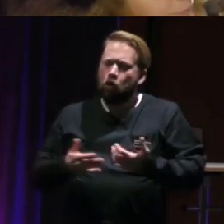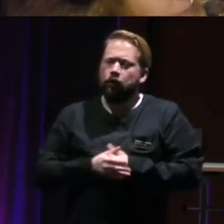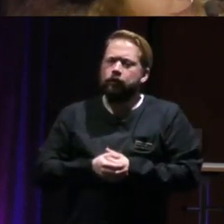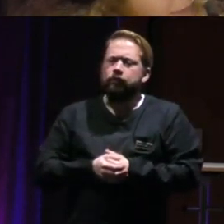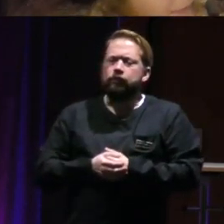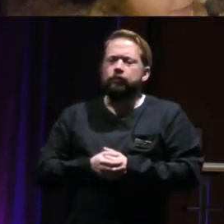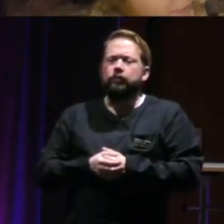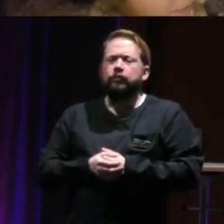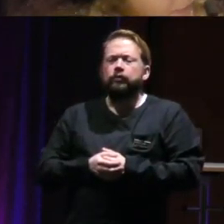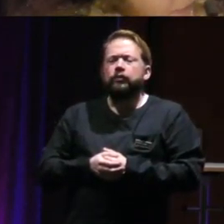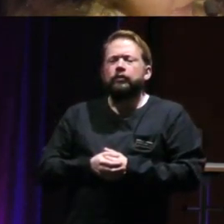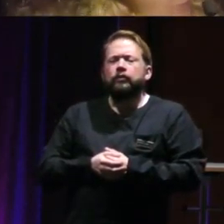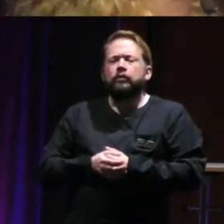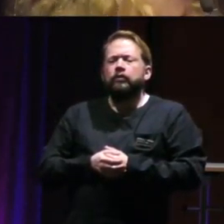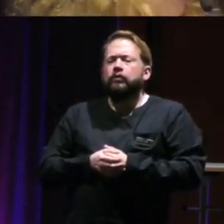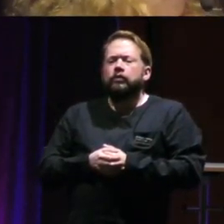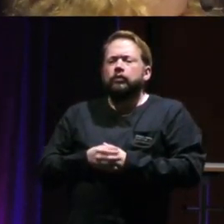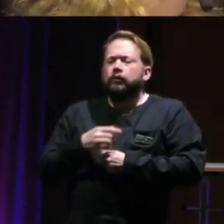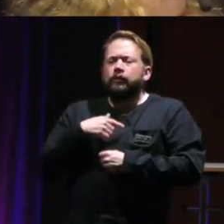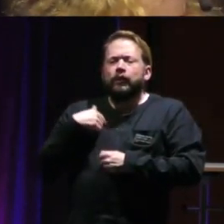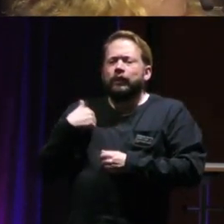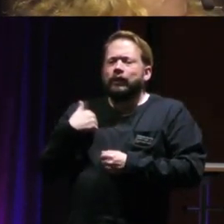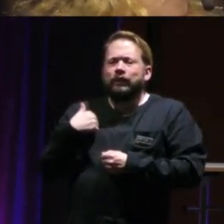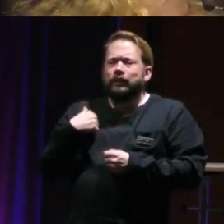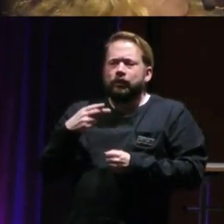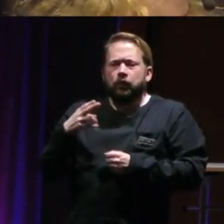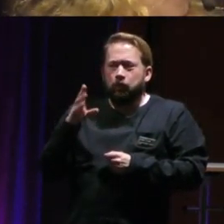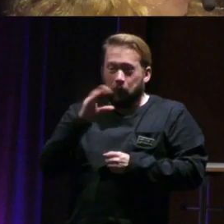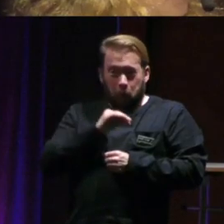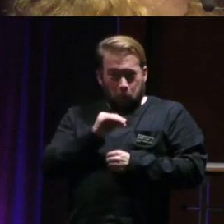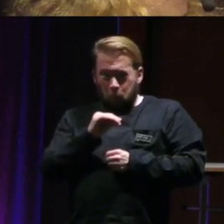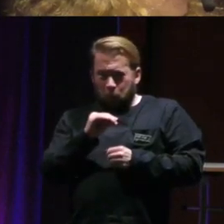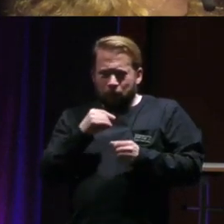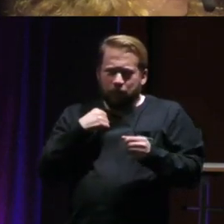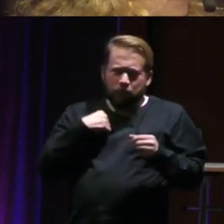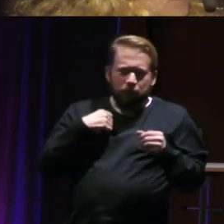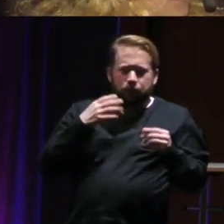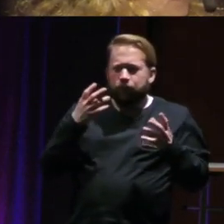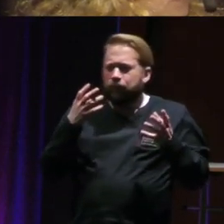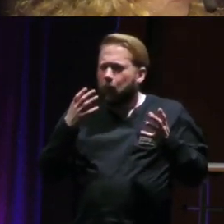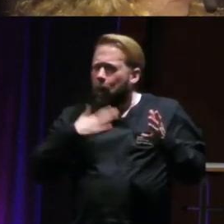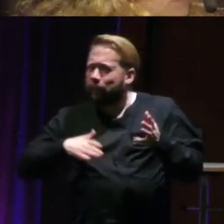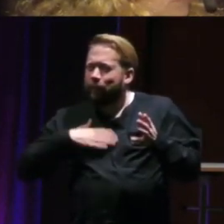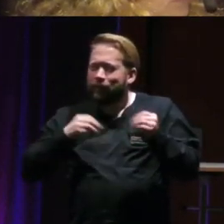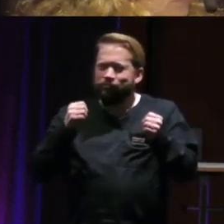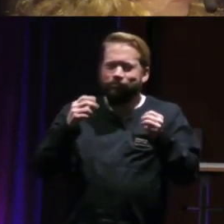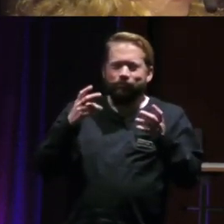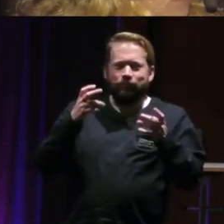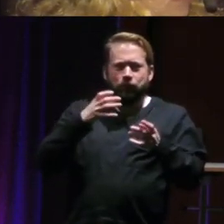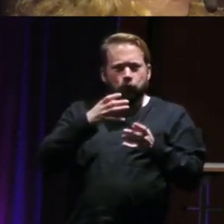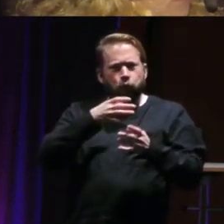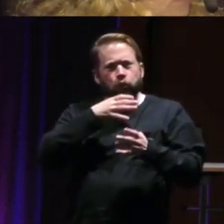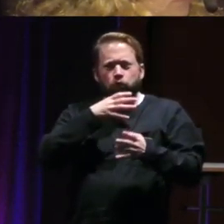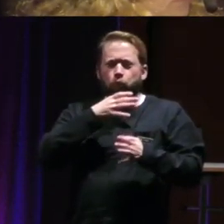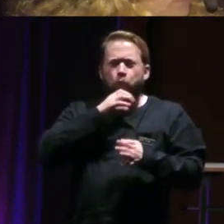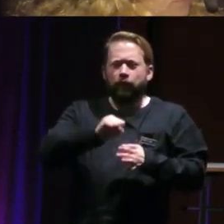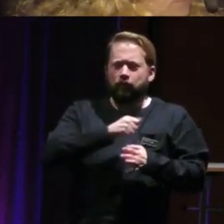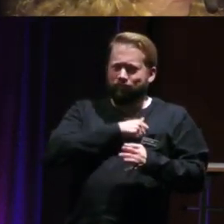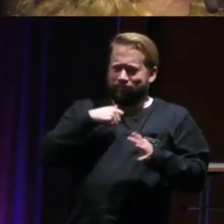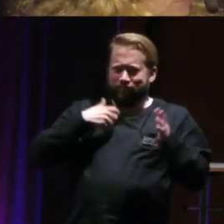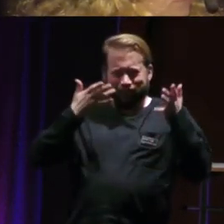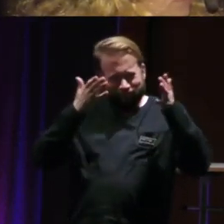we were very ironical about the regime at that time, about the Soviet regime. And now it's not so